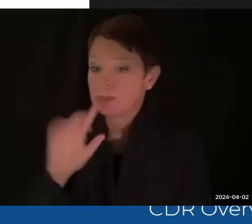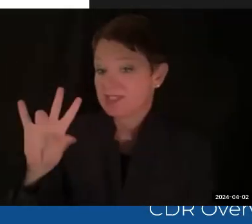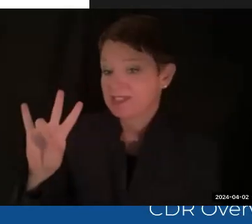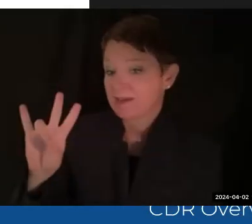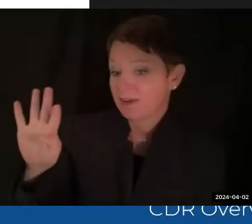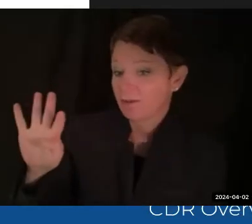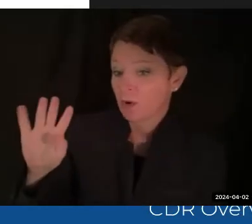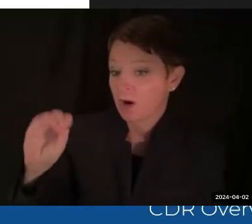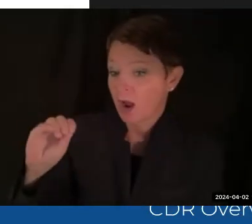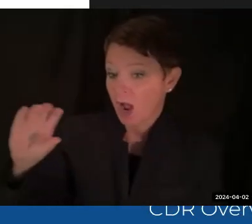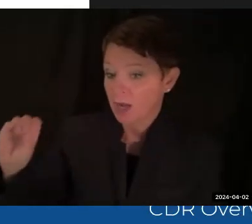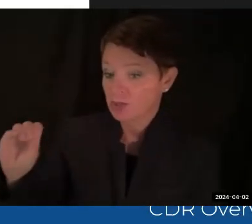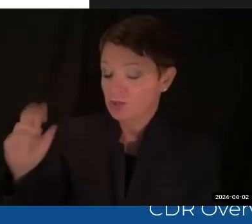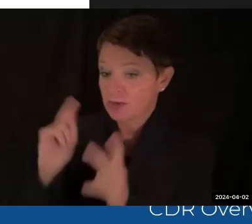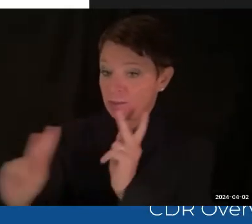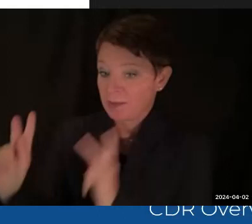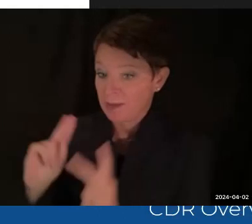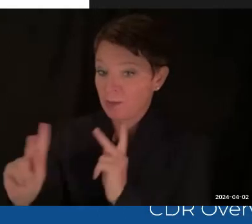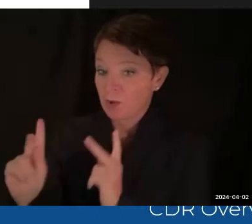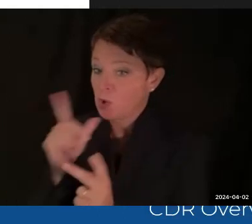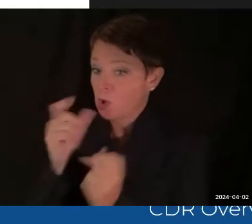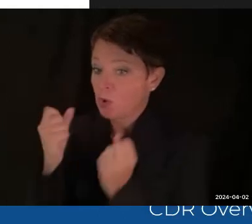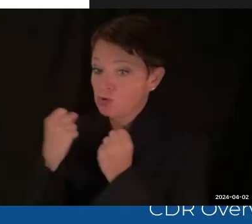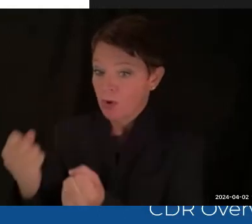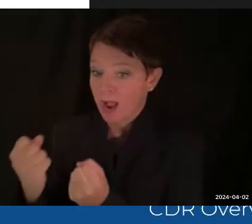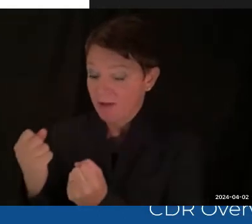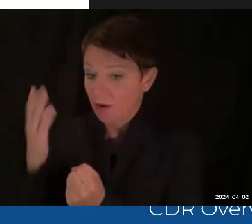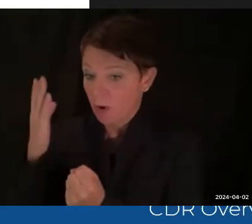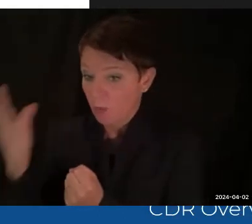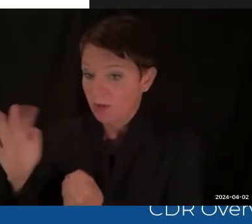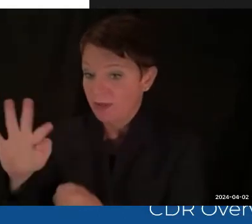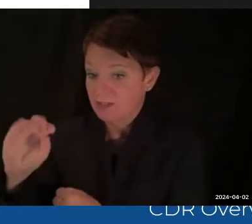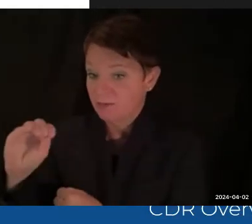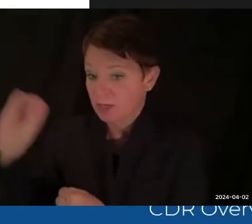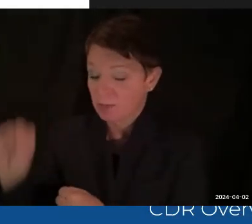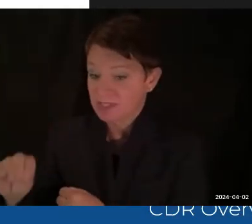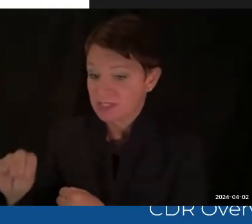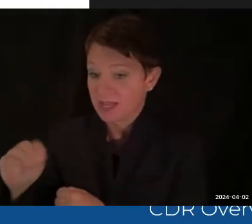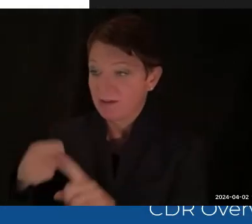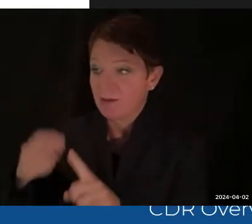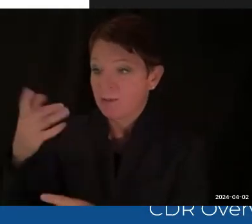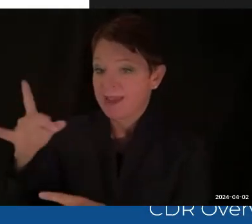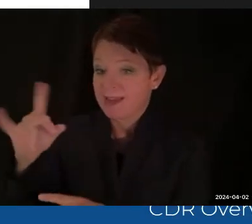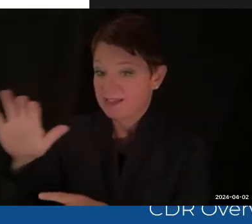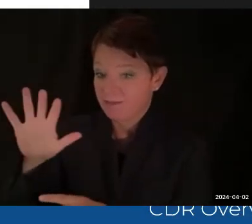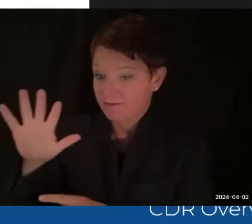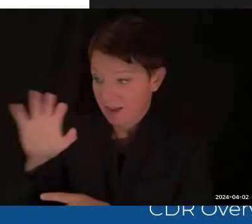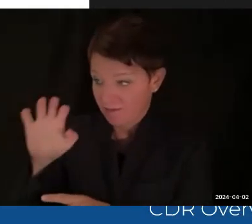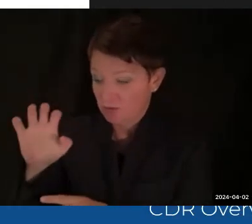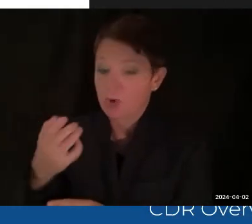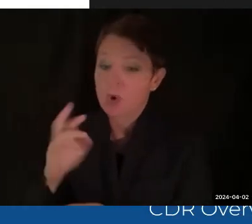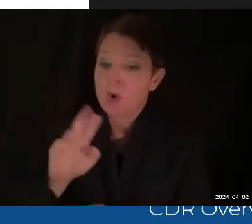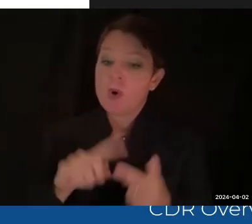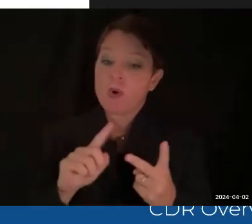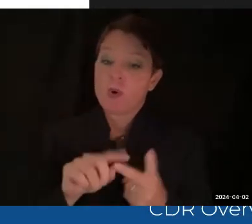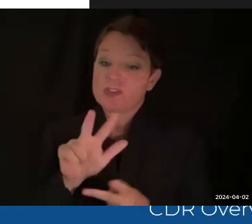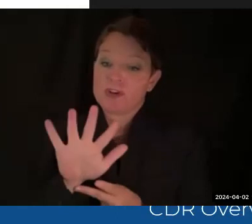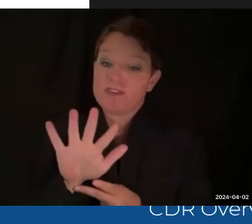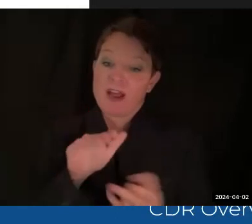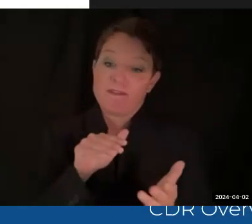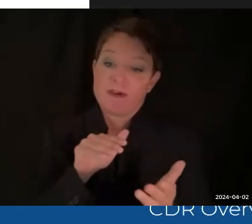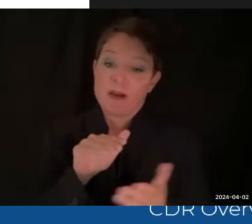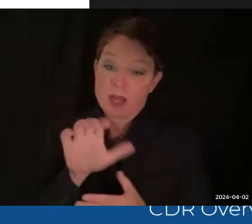7,400 people who will be driving in, which is 40% of the 18,500, or is it